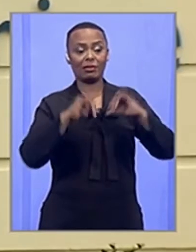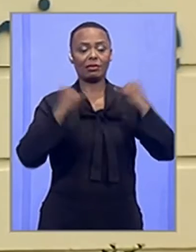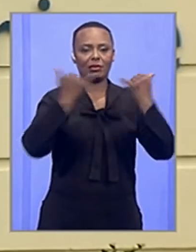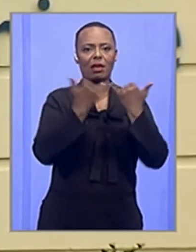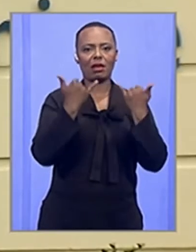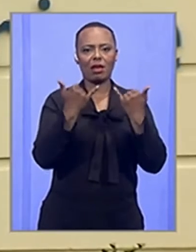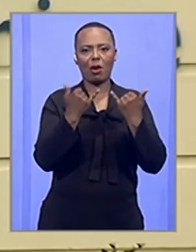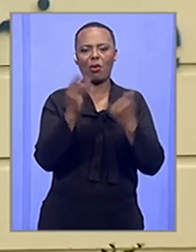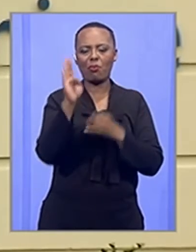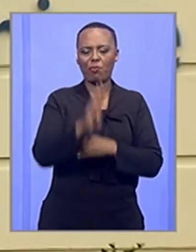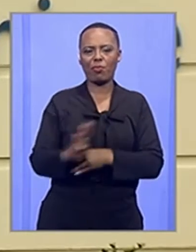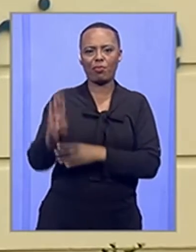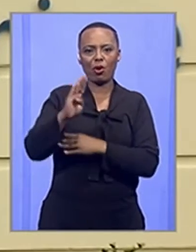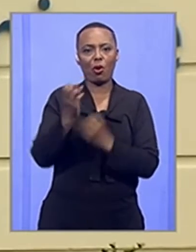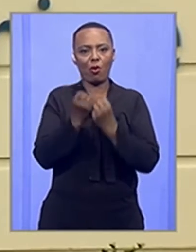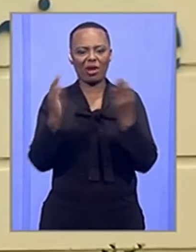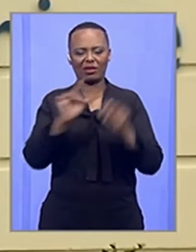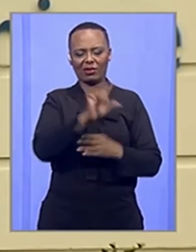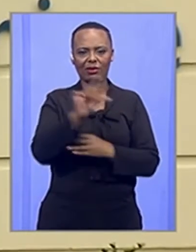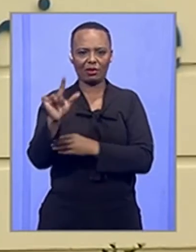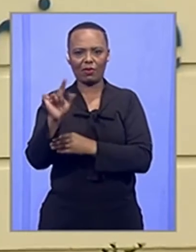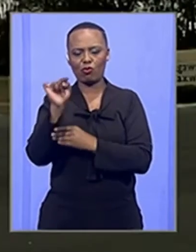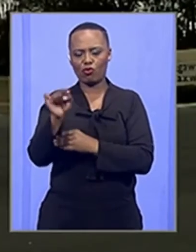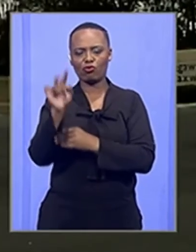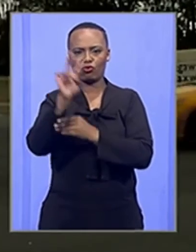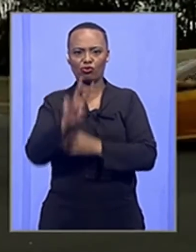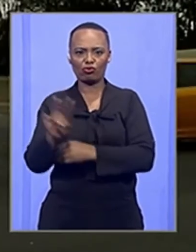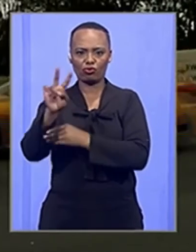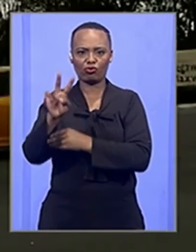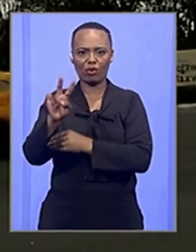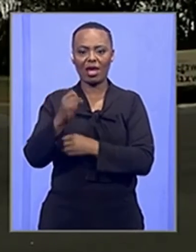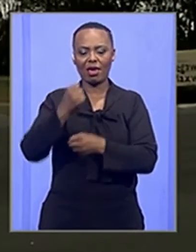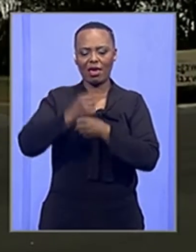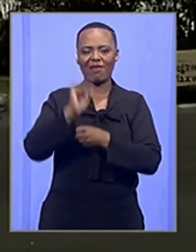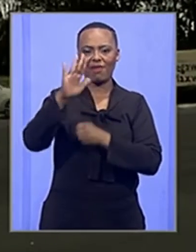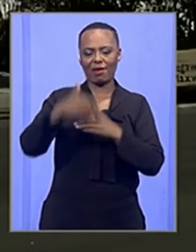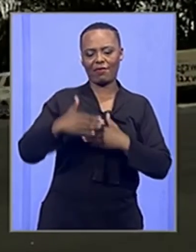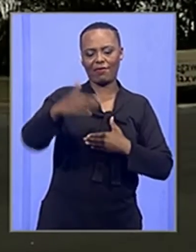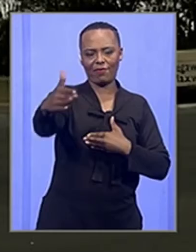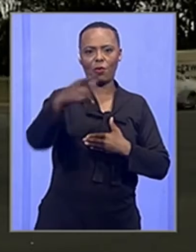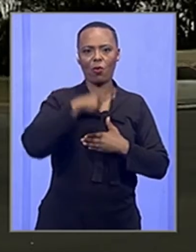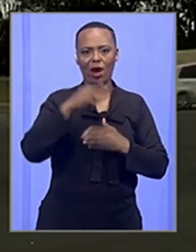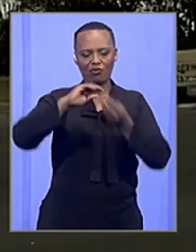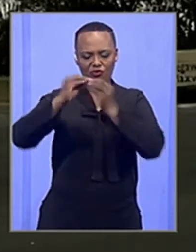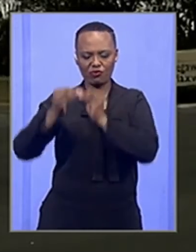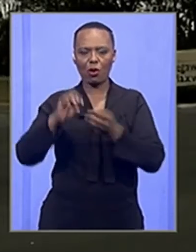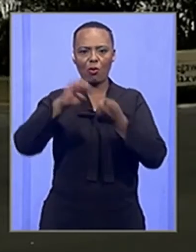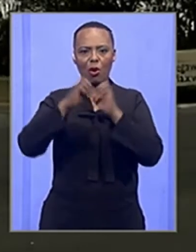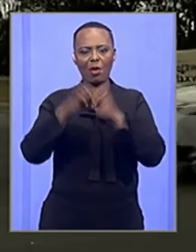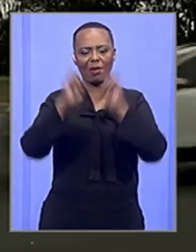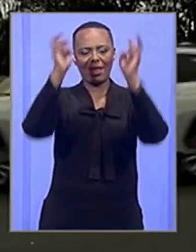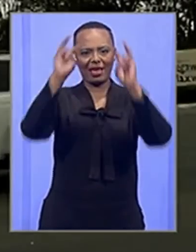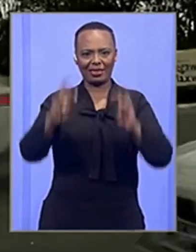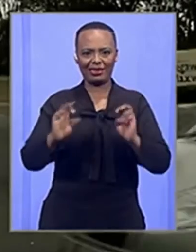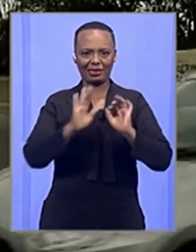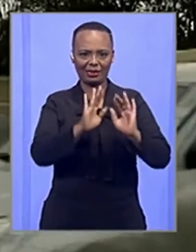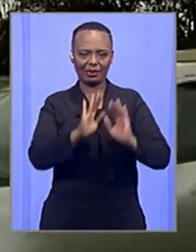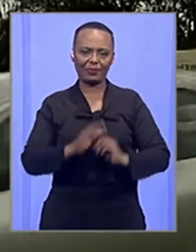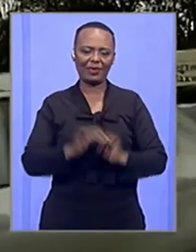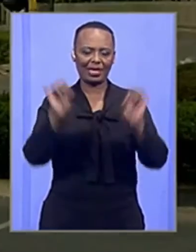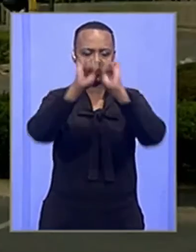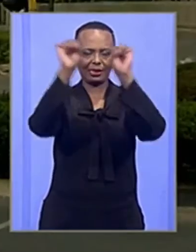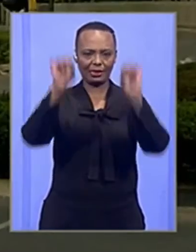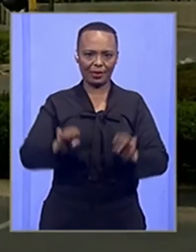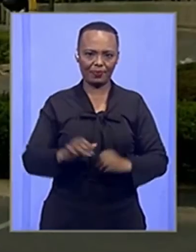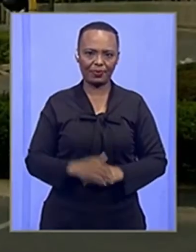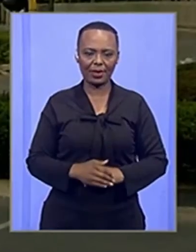tlhoka diranta di le dibilione di le 17 mo dingwageng di le 5 tse di tlang gore se baakanye mafaratlhatlha a sona.